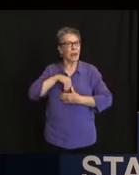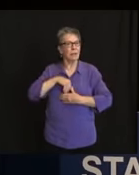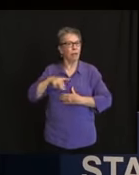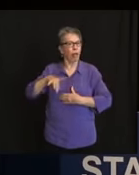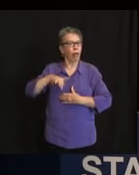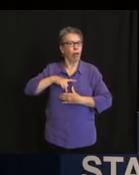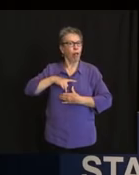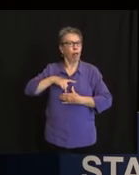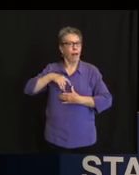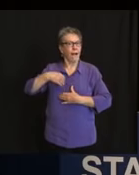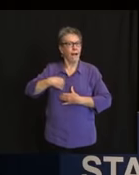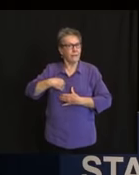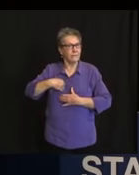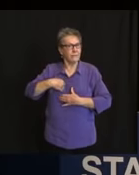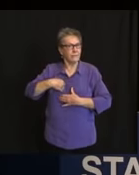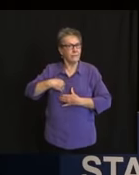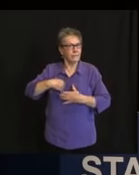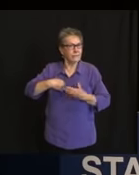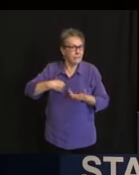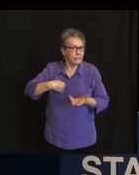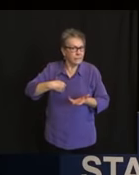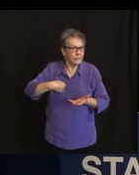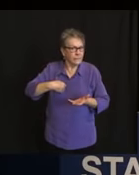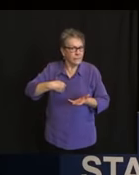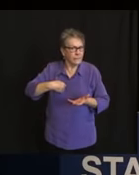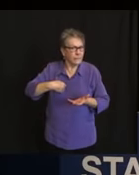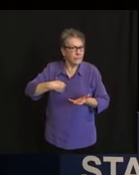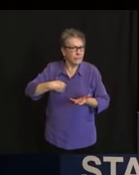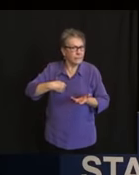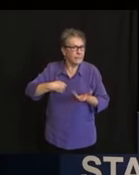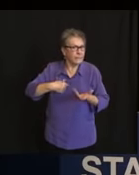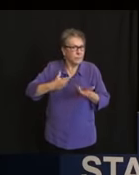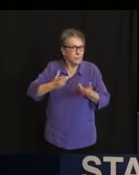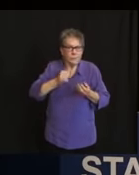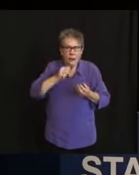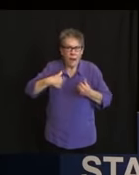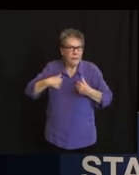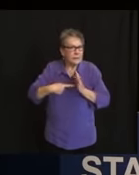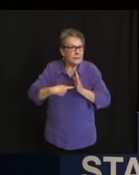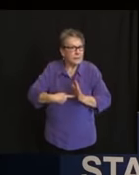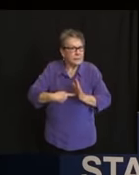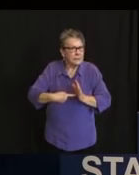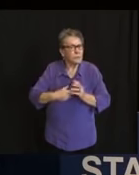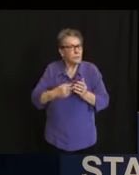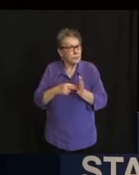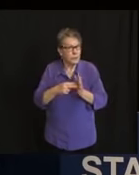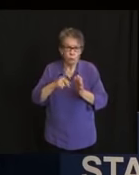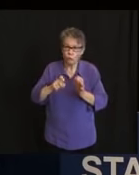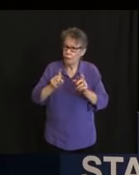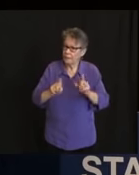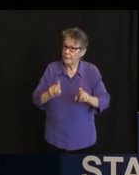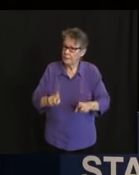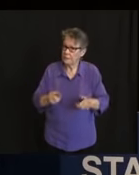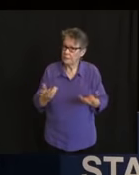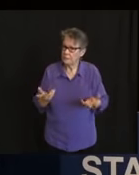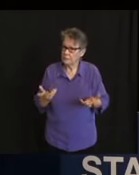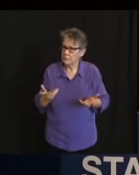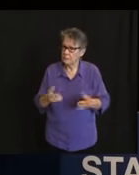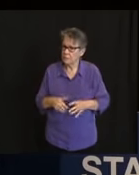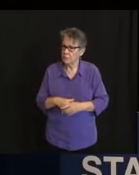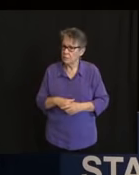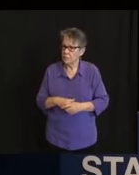be valuable in expanded settings. So, for example, the efforts with the long-term care facilities in the South might